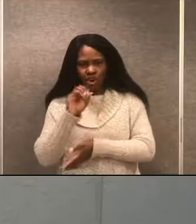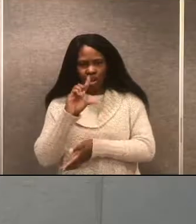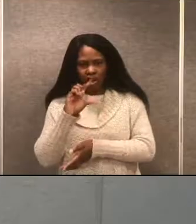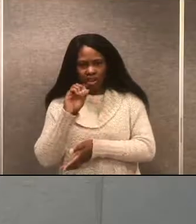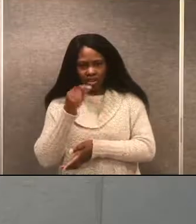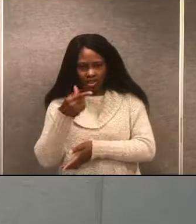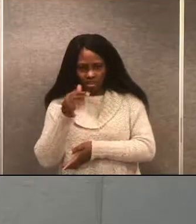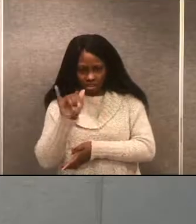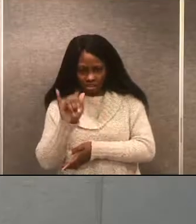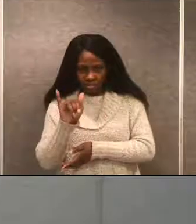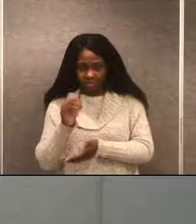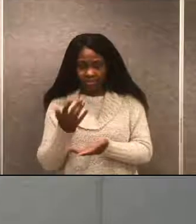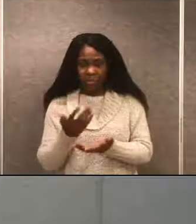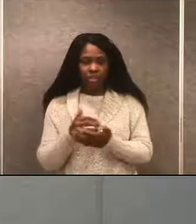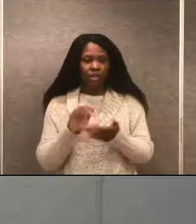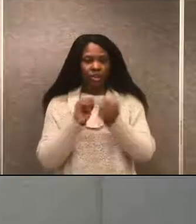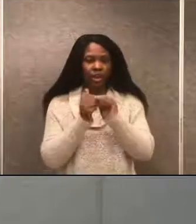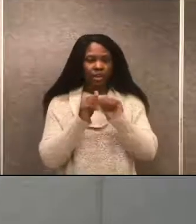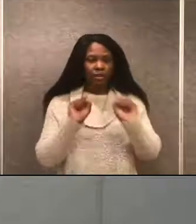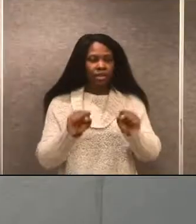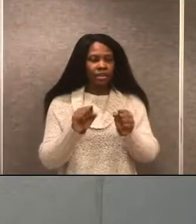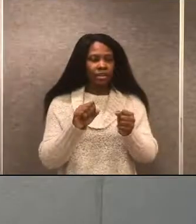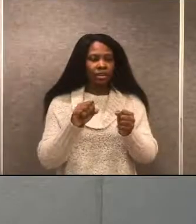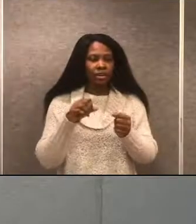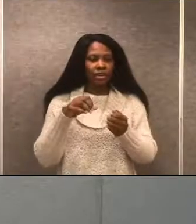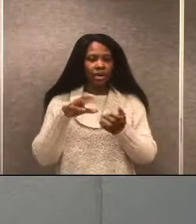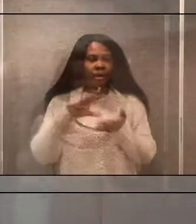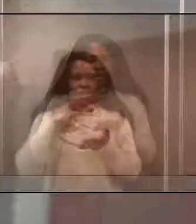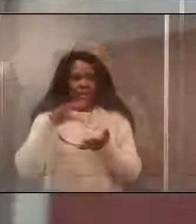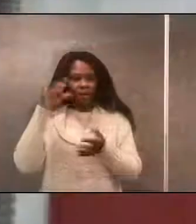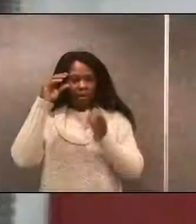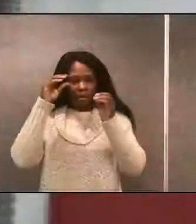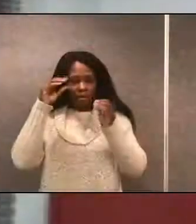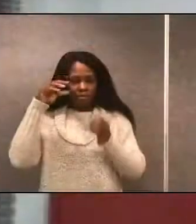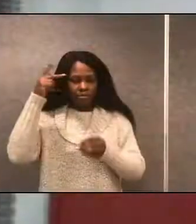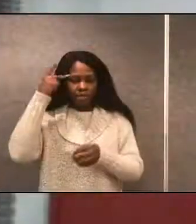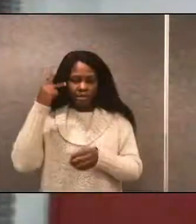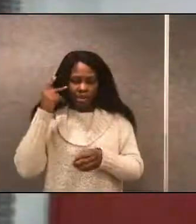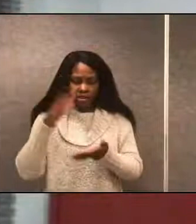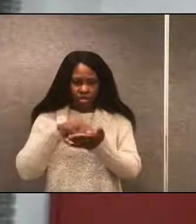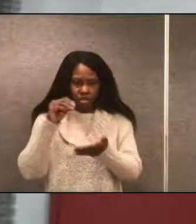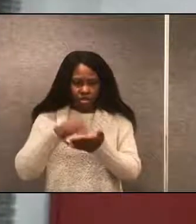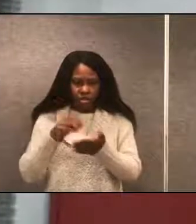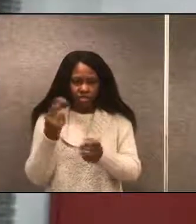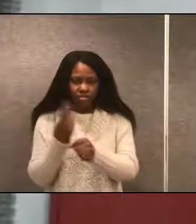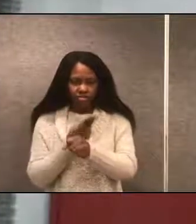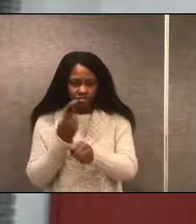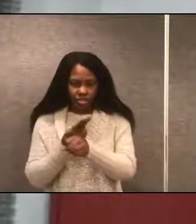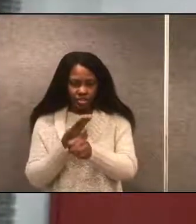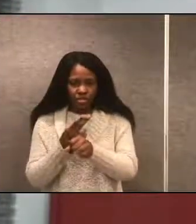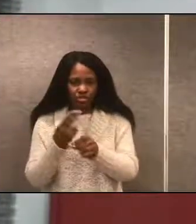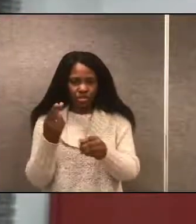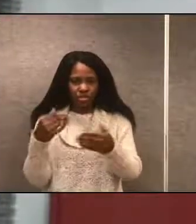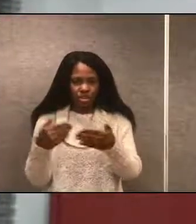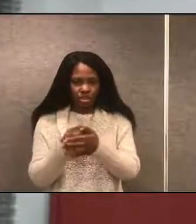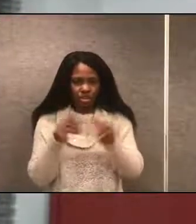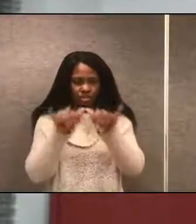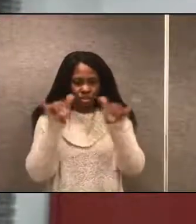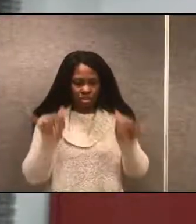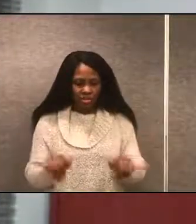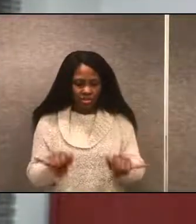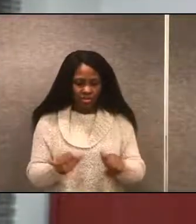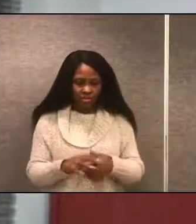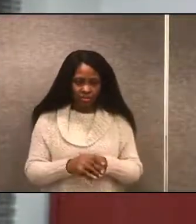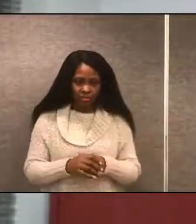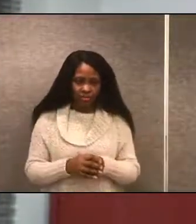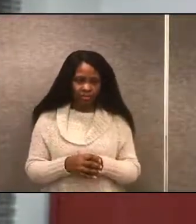how to use the platform? Ms. Champagne. One of the things I do want to say is that utilization of